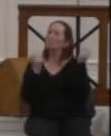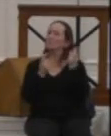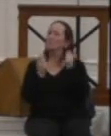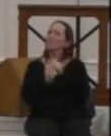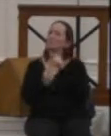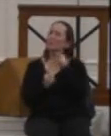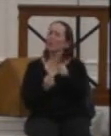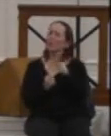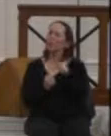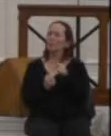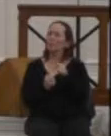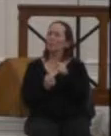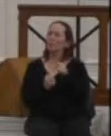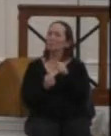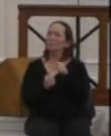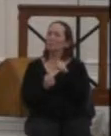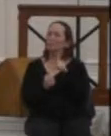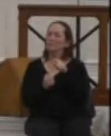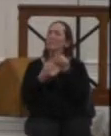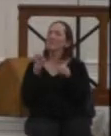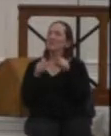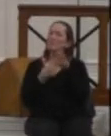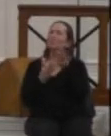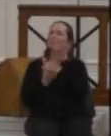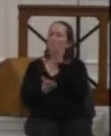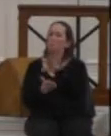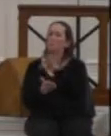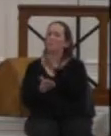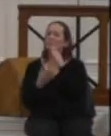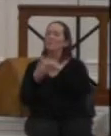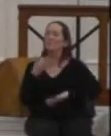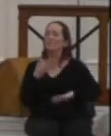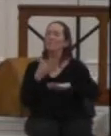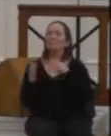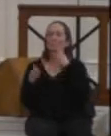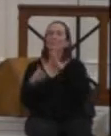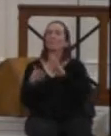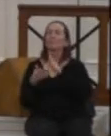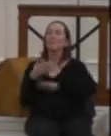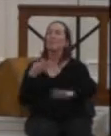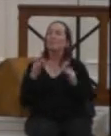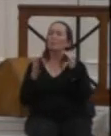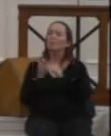you if you choose to be born again.